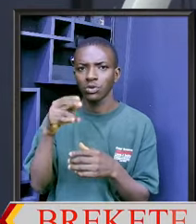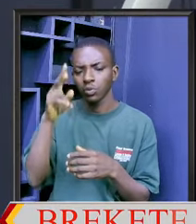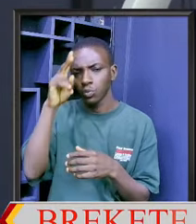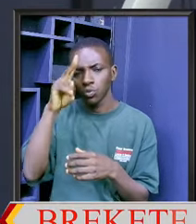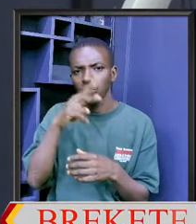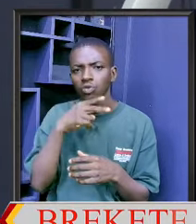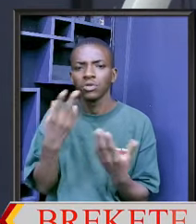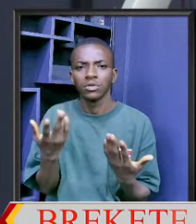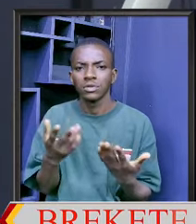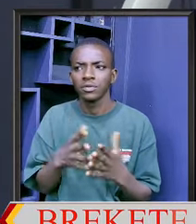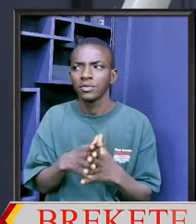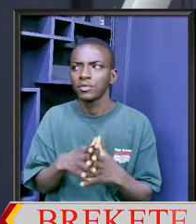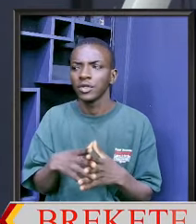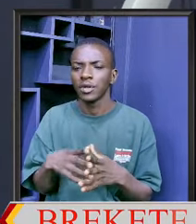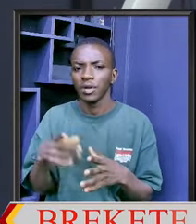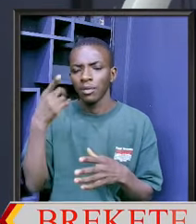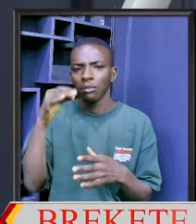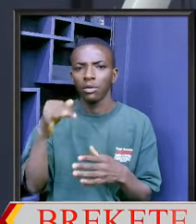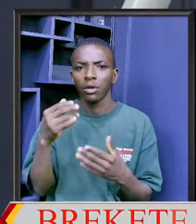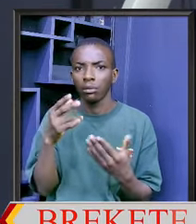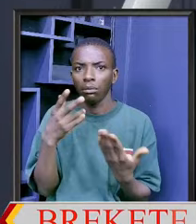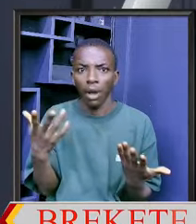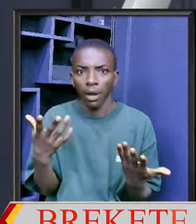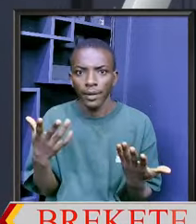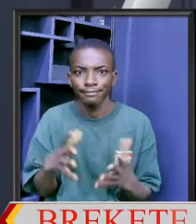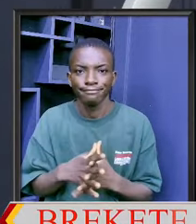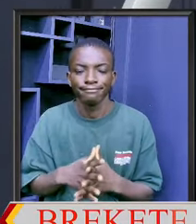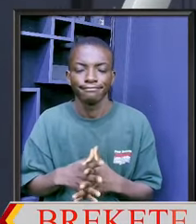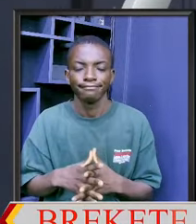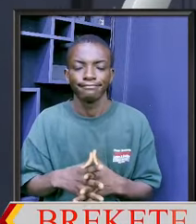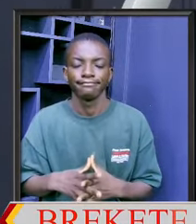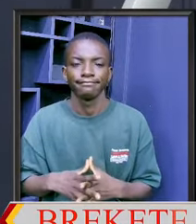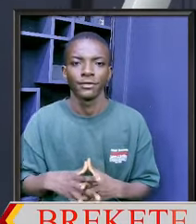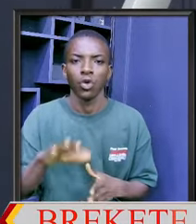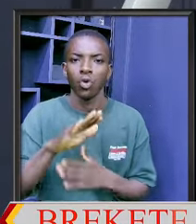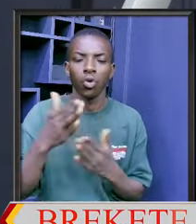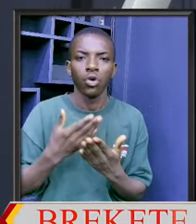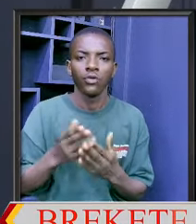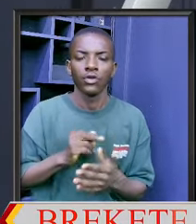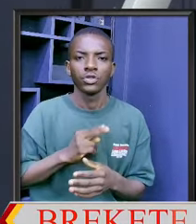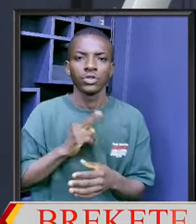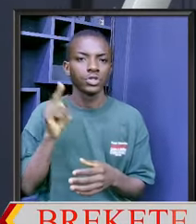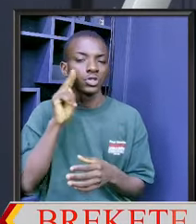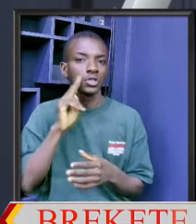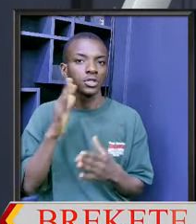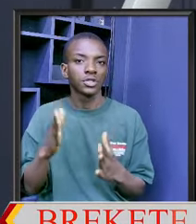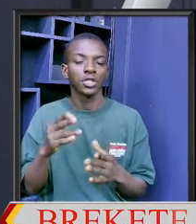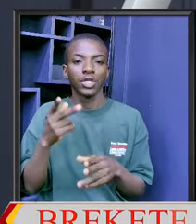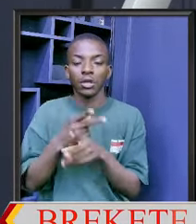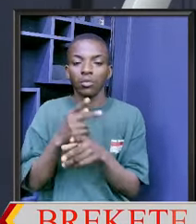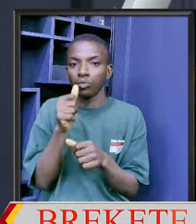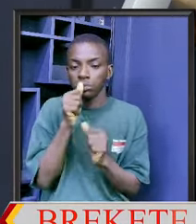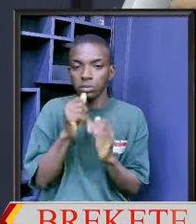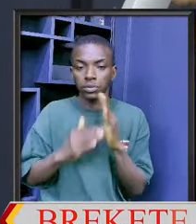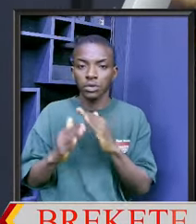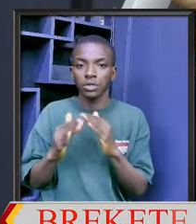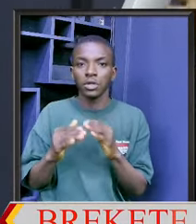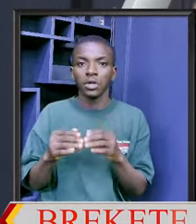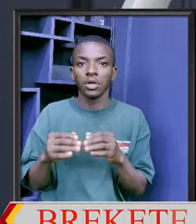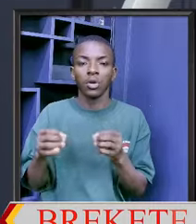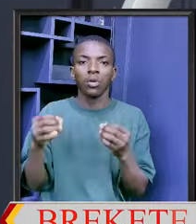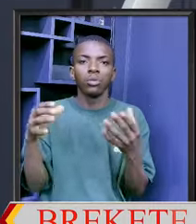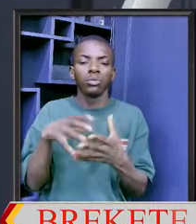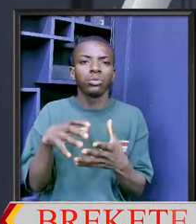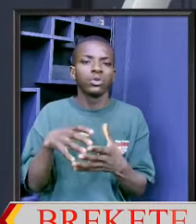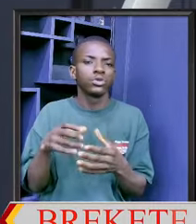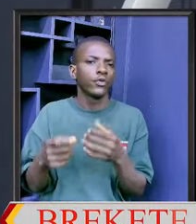goat. Because we be meh. All of us Nigerians keep quiet. Bunch of thieves